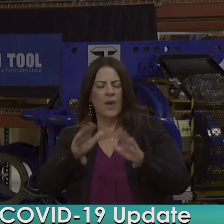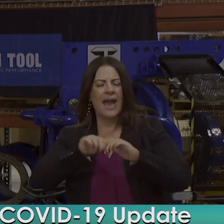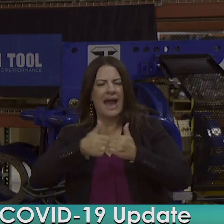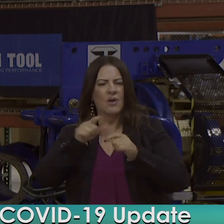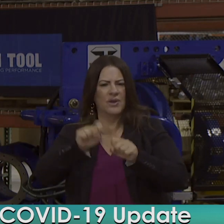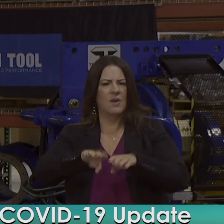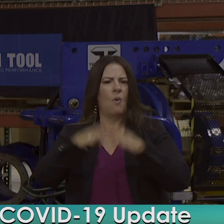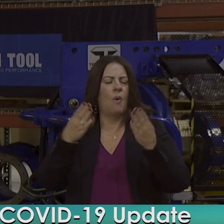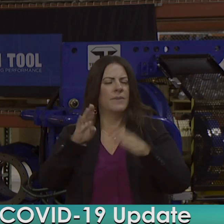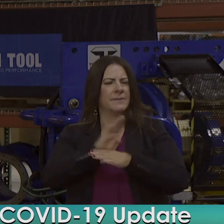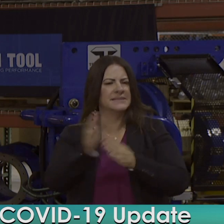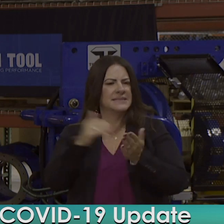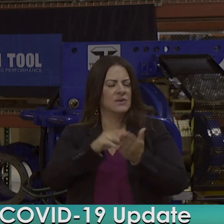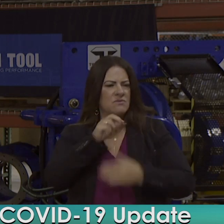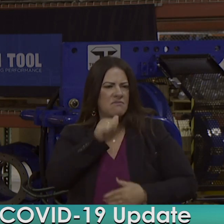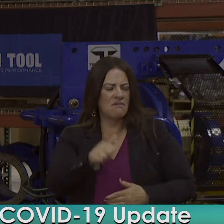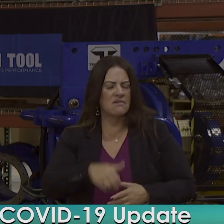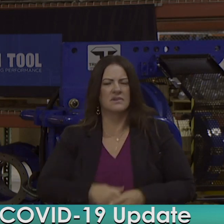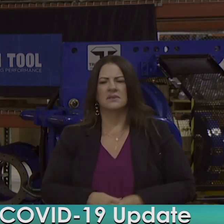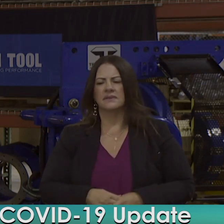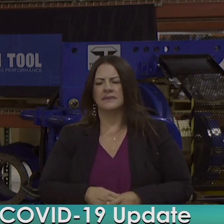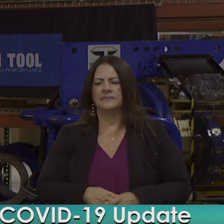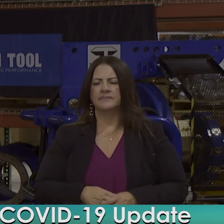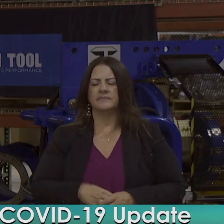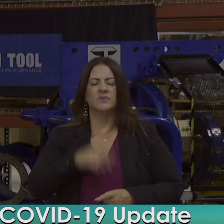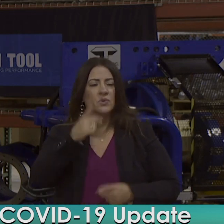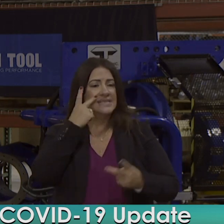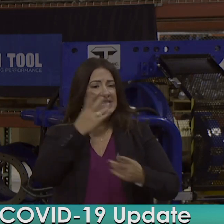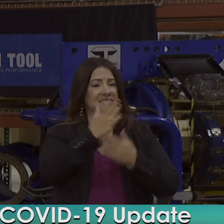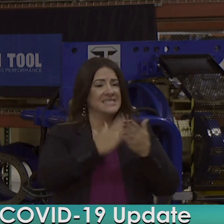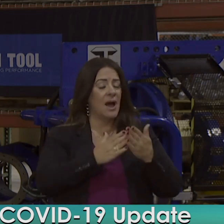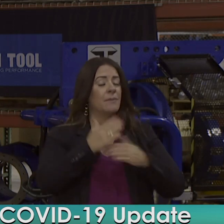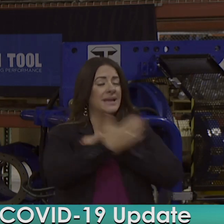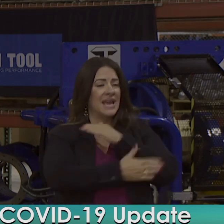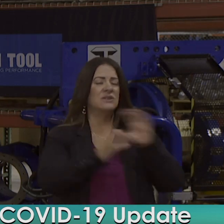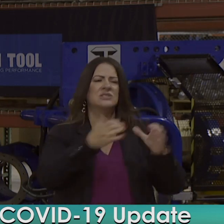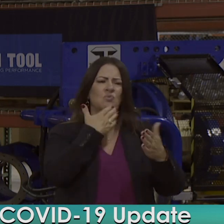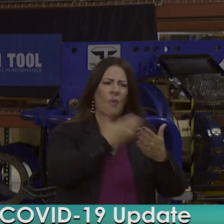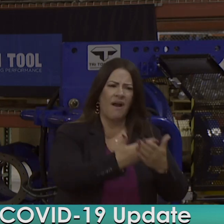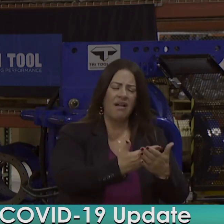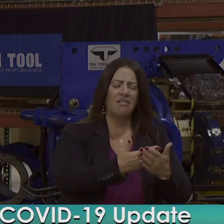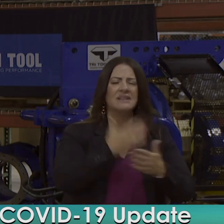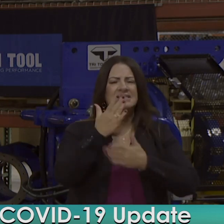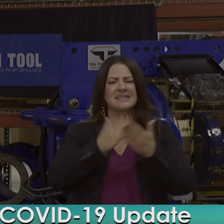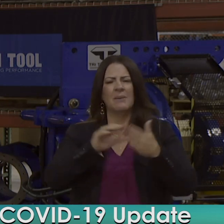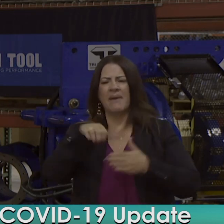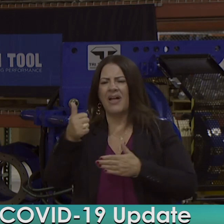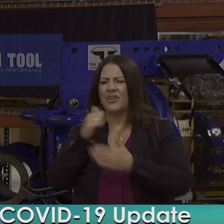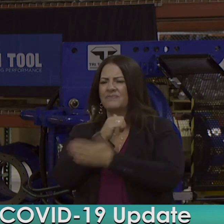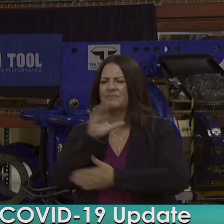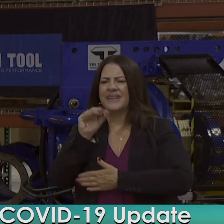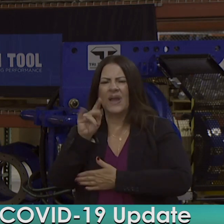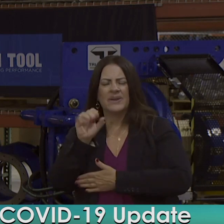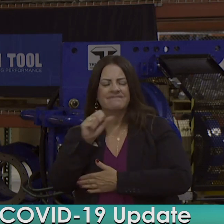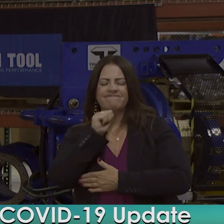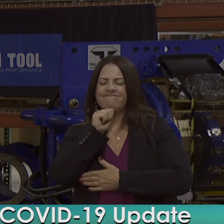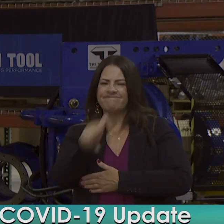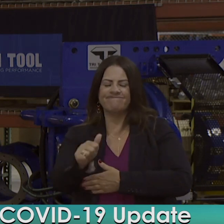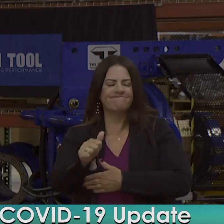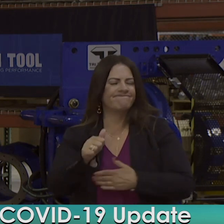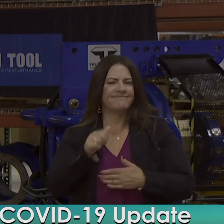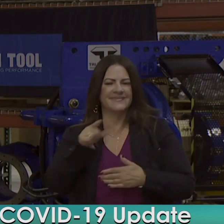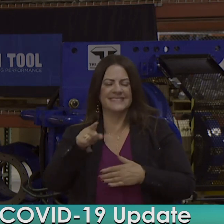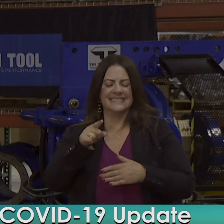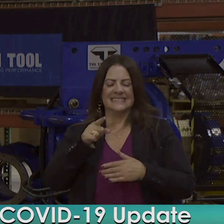seen counties that have done that very effectively. Some counties like Imperial that have not been able to even move into that